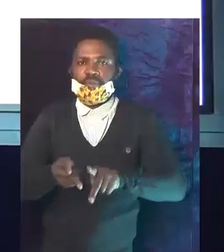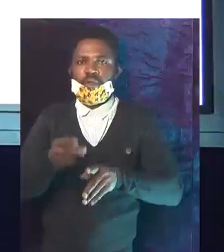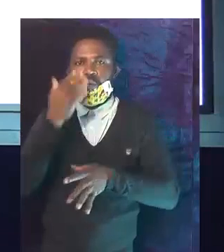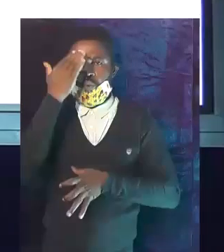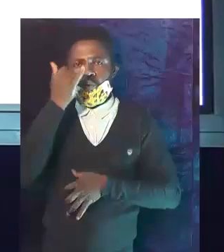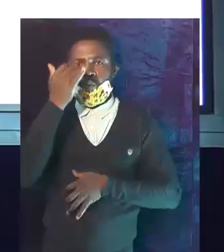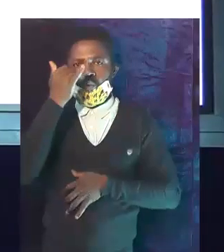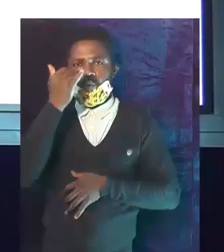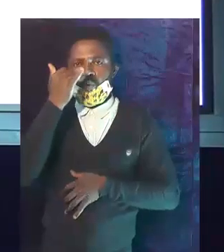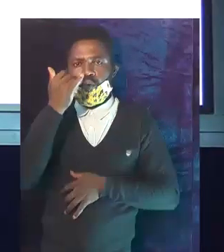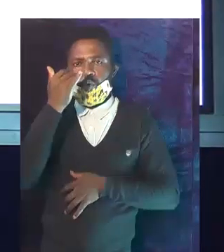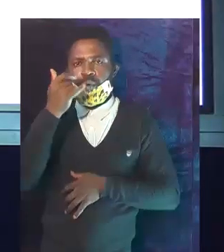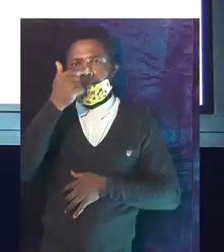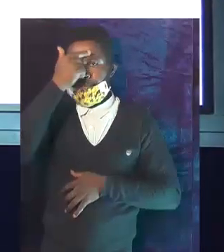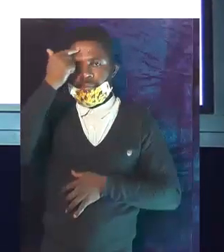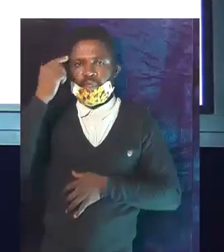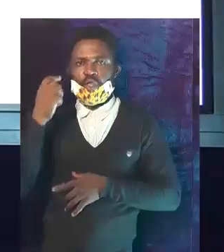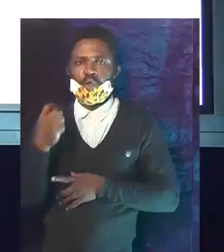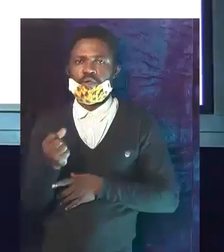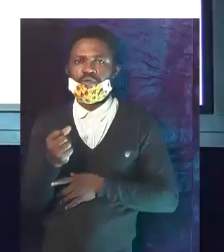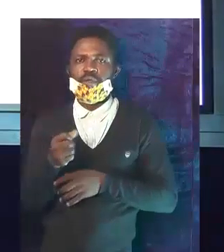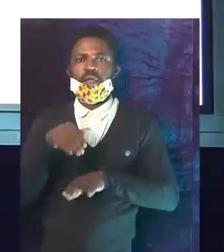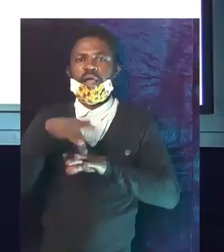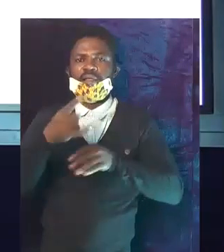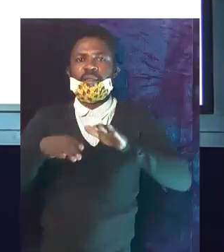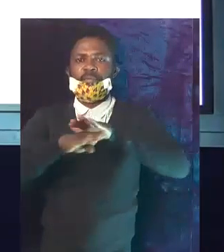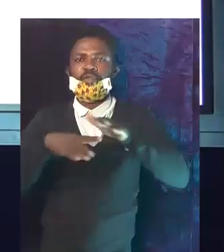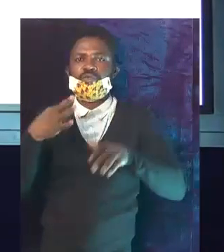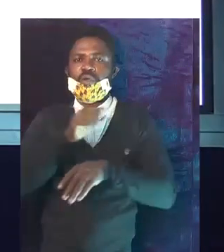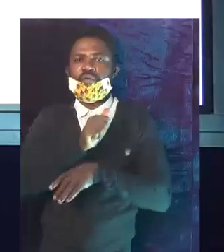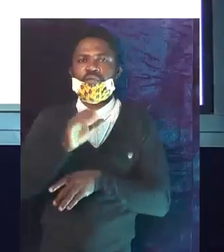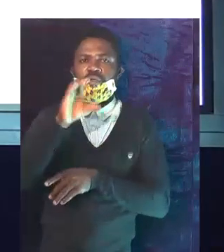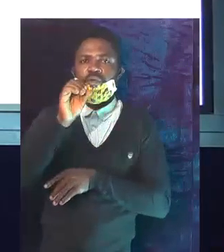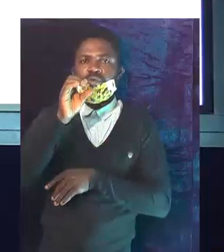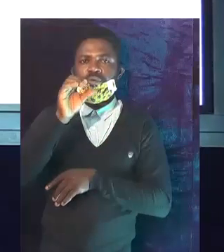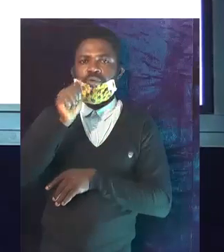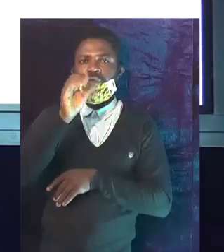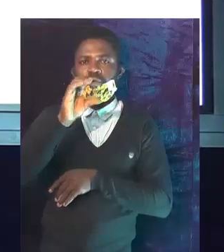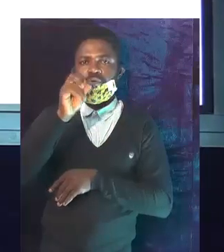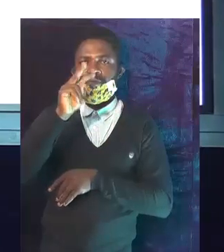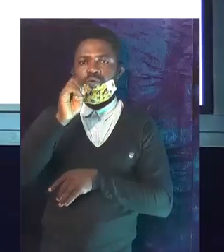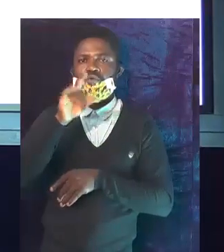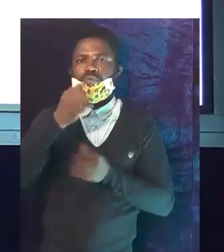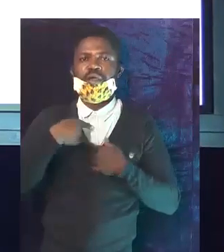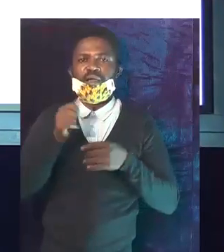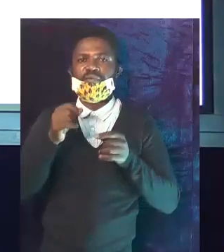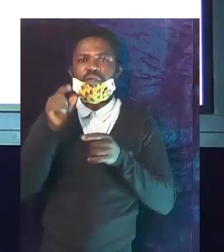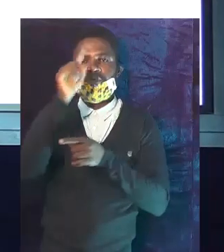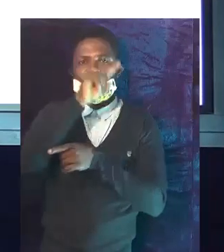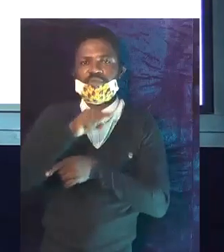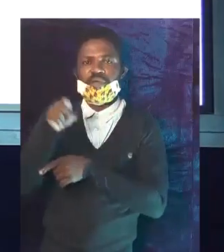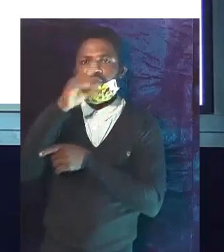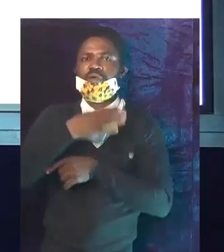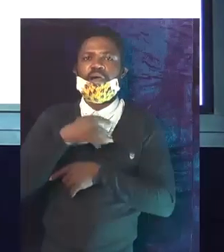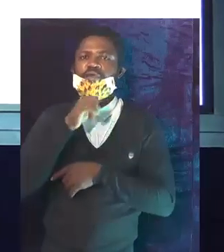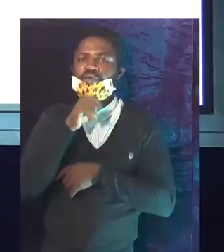why do we say it's not a pyramid? Because at the base of a cone, you have a circle, and a circle is not a polygon.